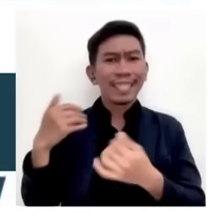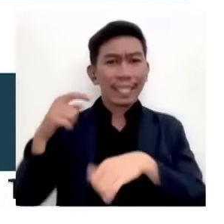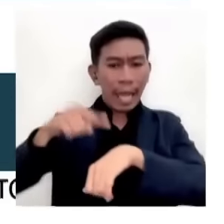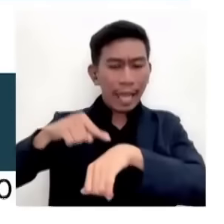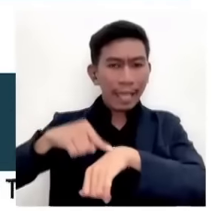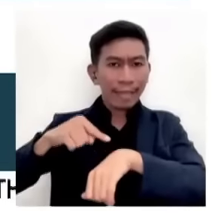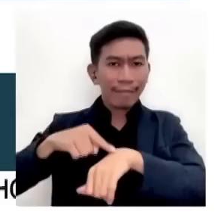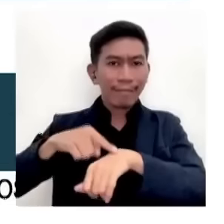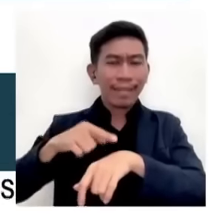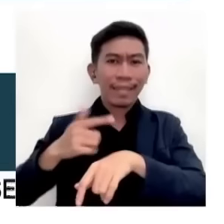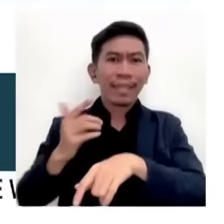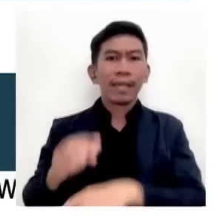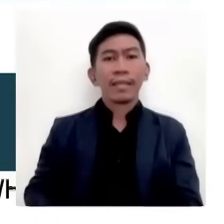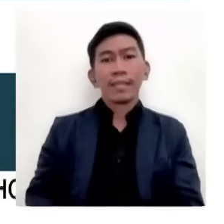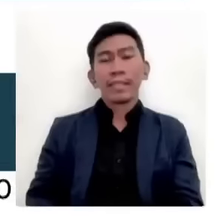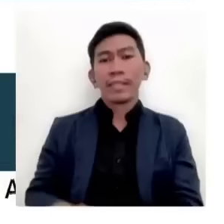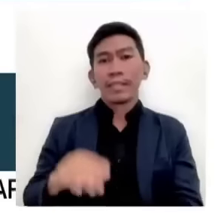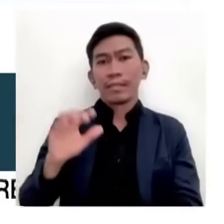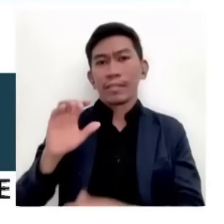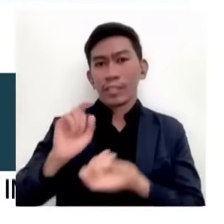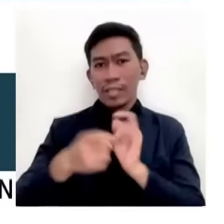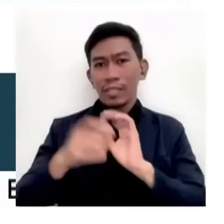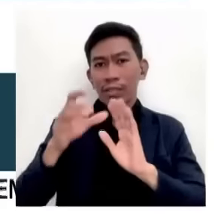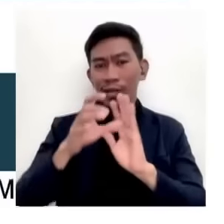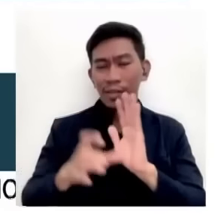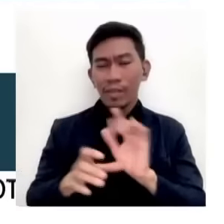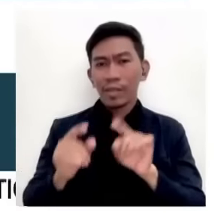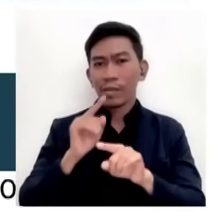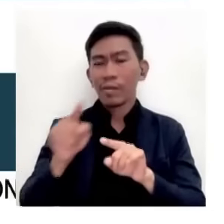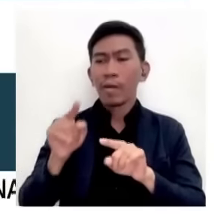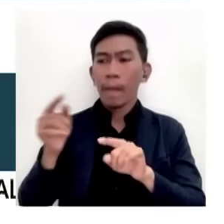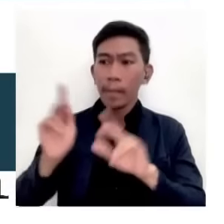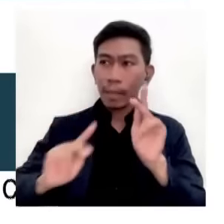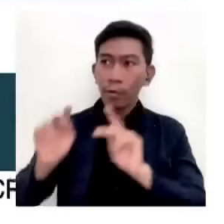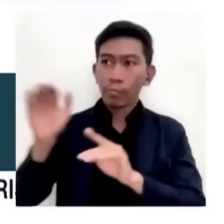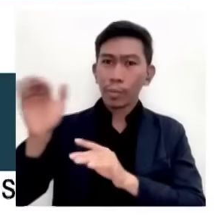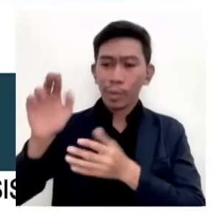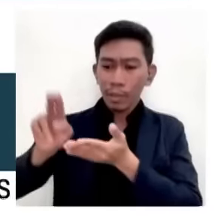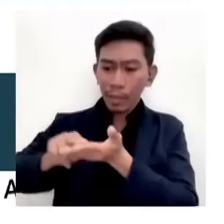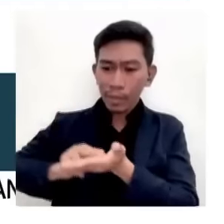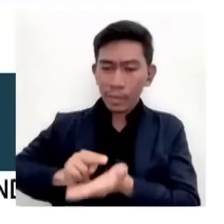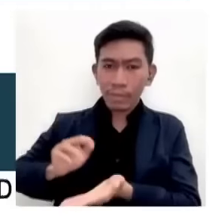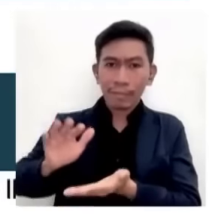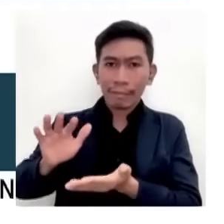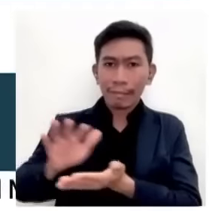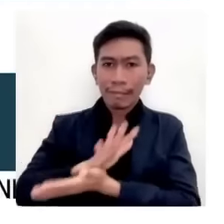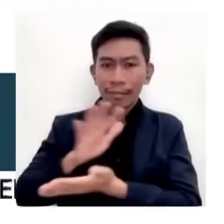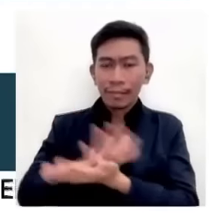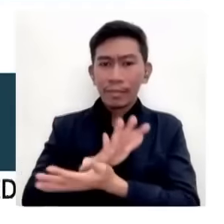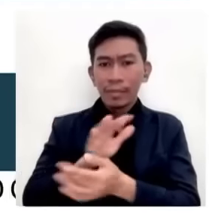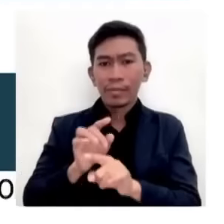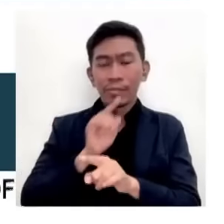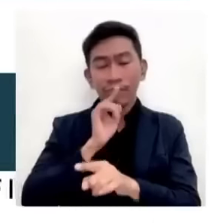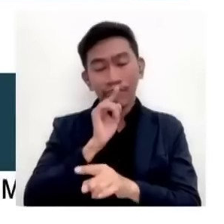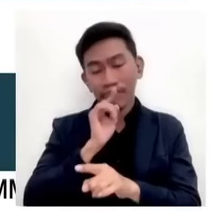Chacha per se, PI is very divisive. You have now, it's hell broke loose already.